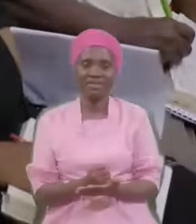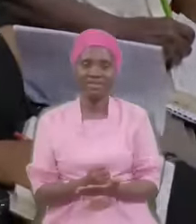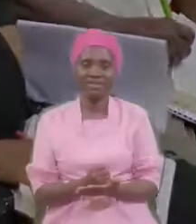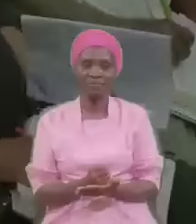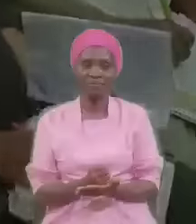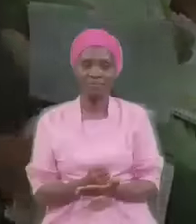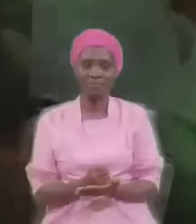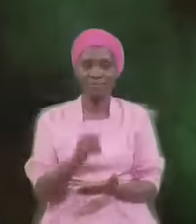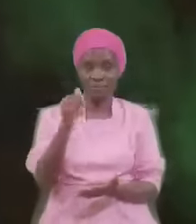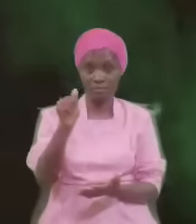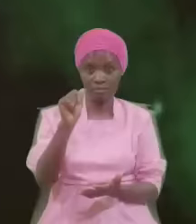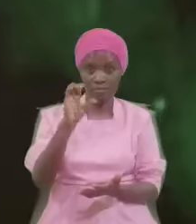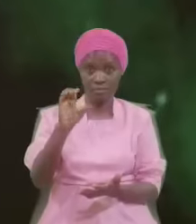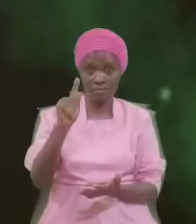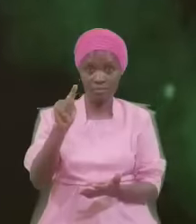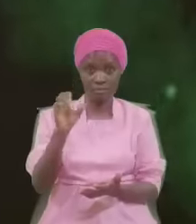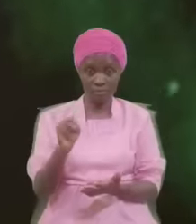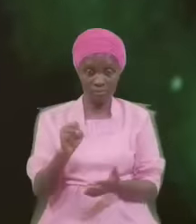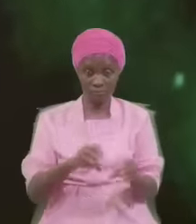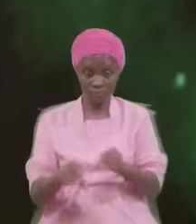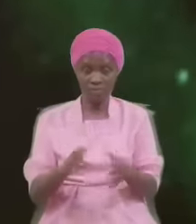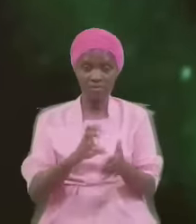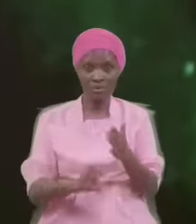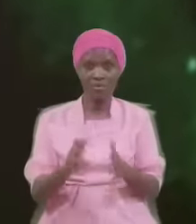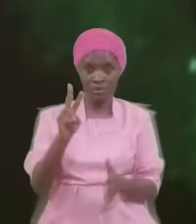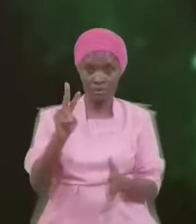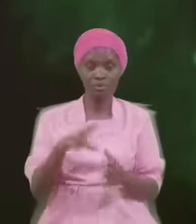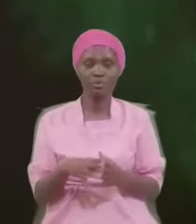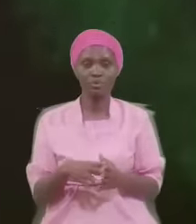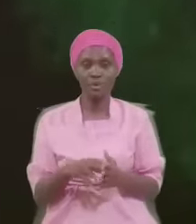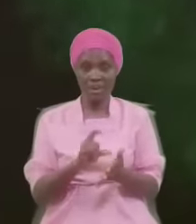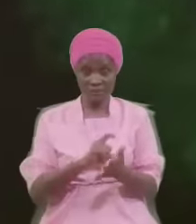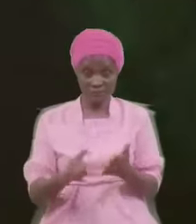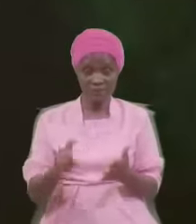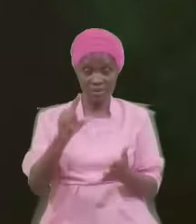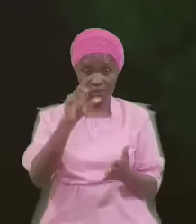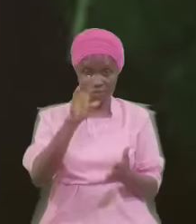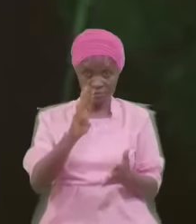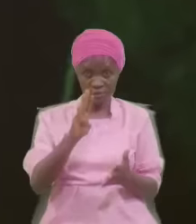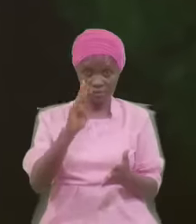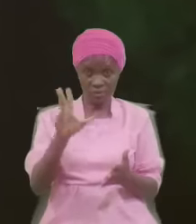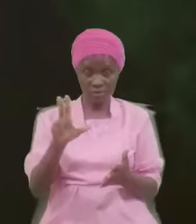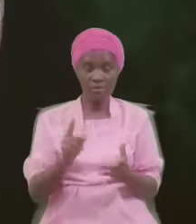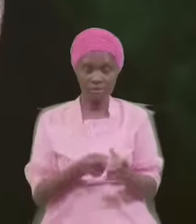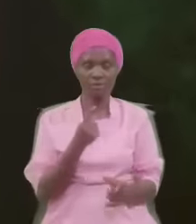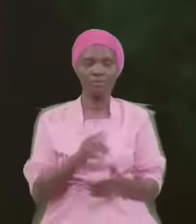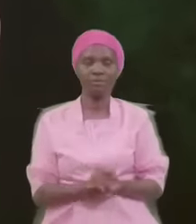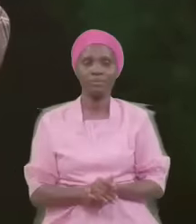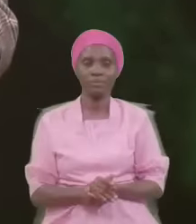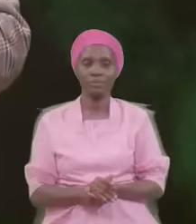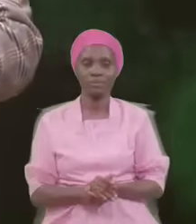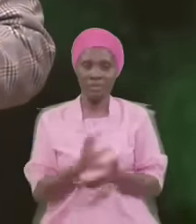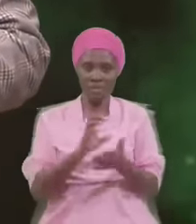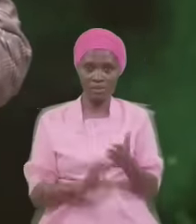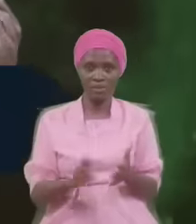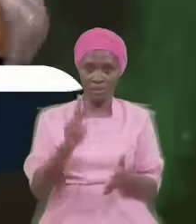Acts chapter 2. I'm going to read verse 43 first. Acts chapter 2,